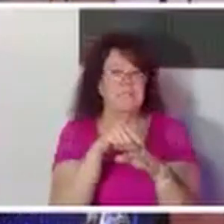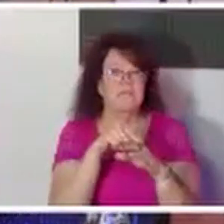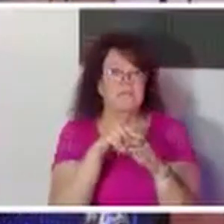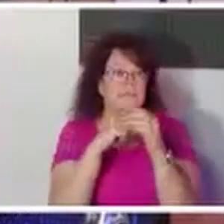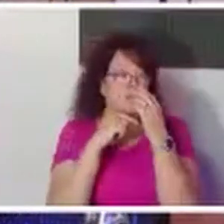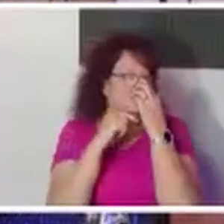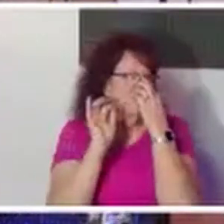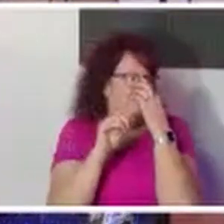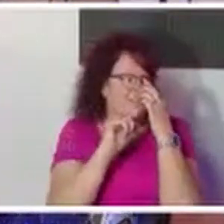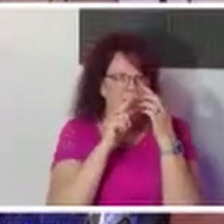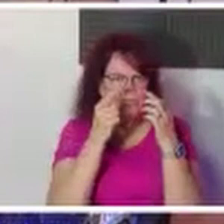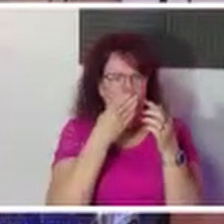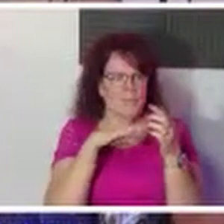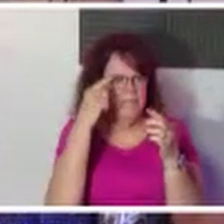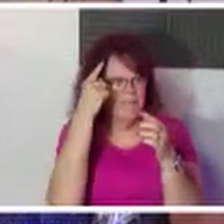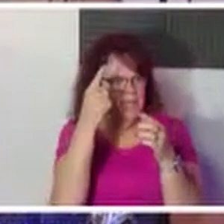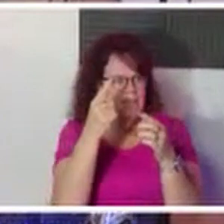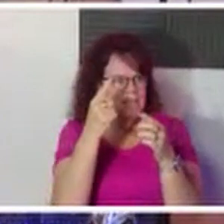Well, that's really bad thinking.